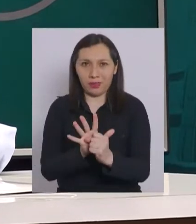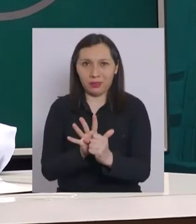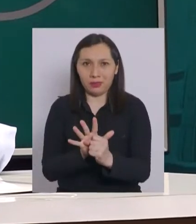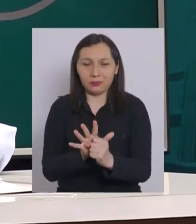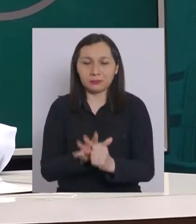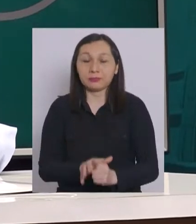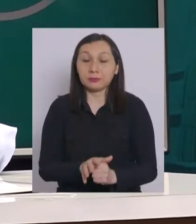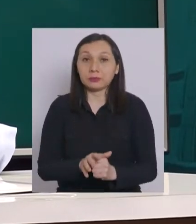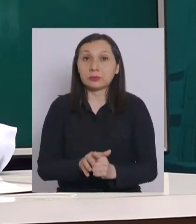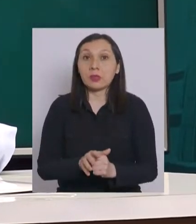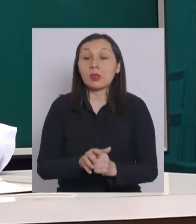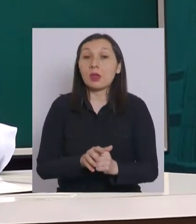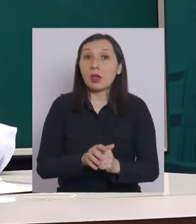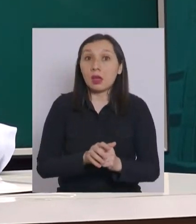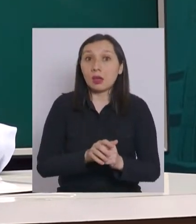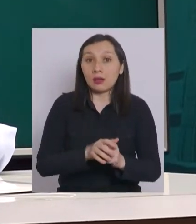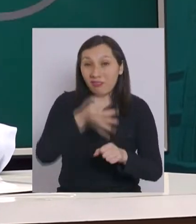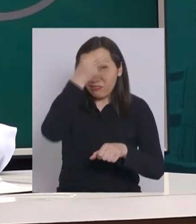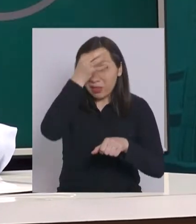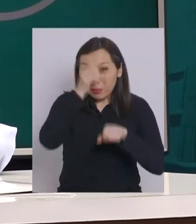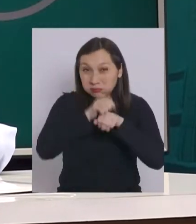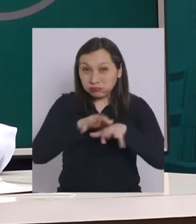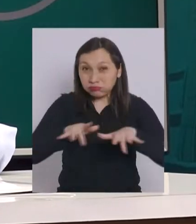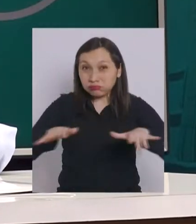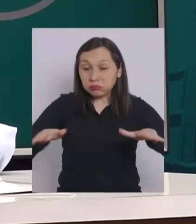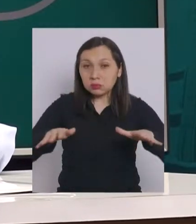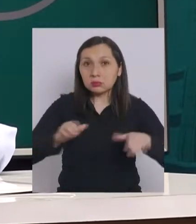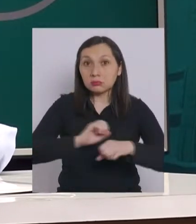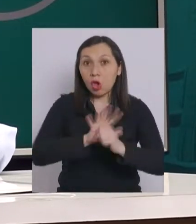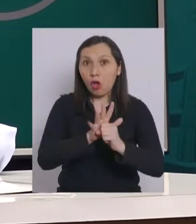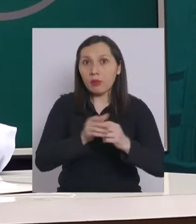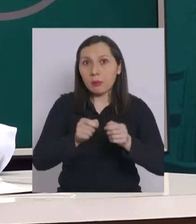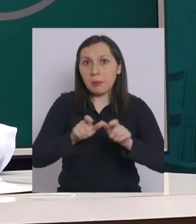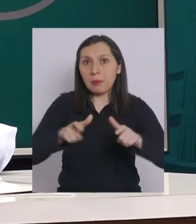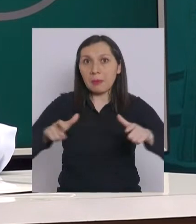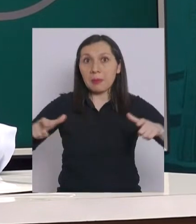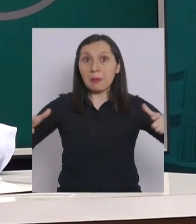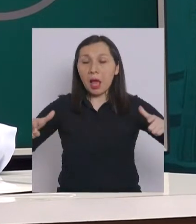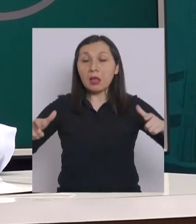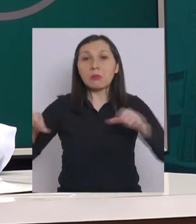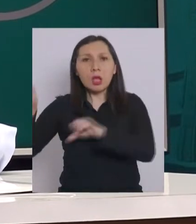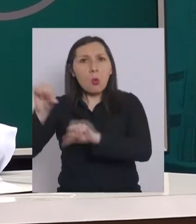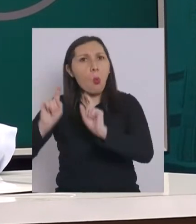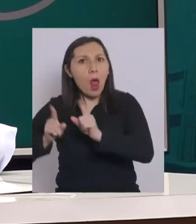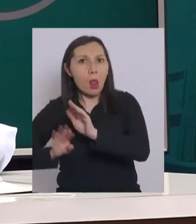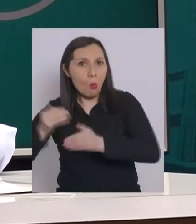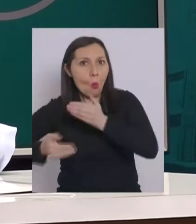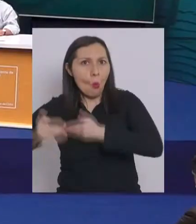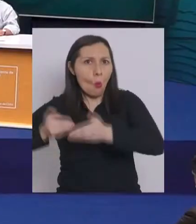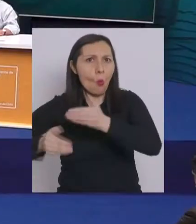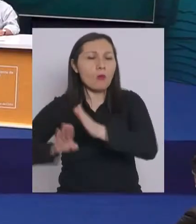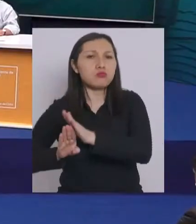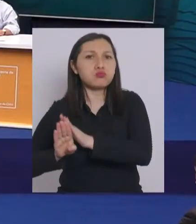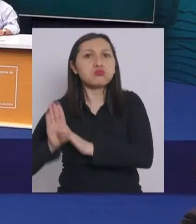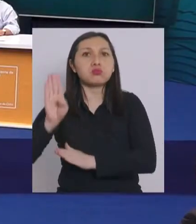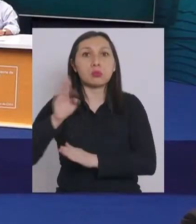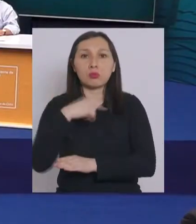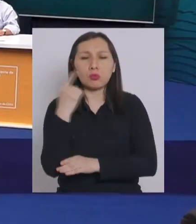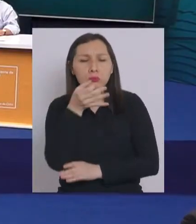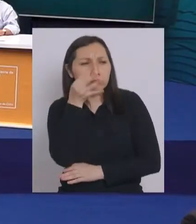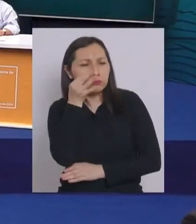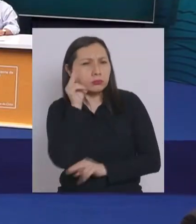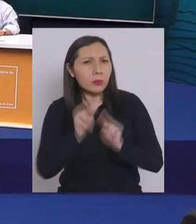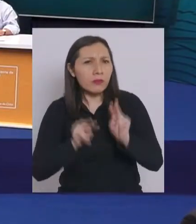against COVID-19 must continue as the pandemic due to COVID-19 has advanced. Science has also